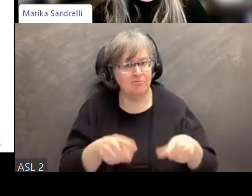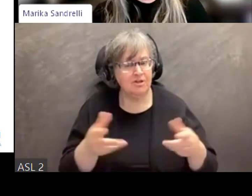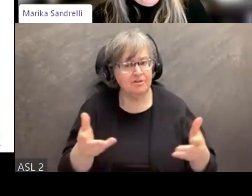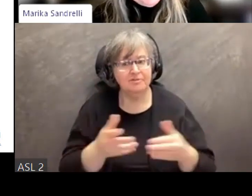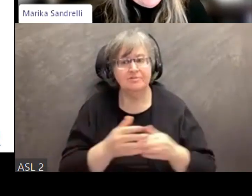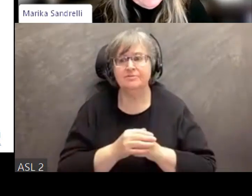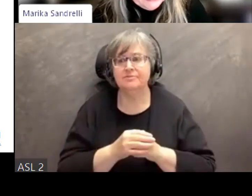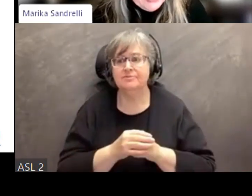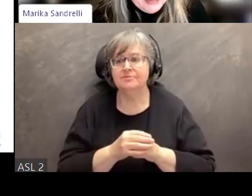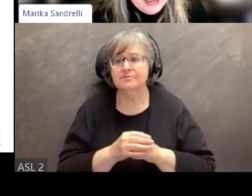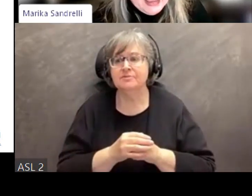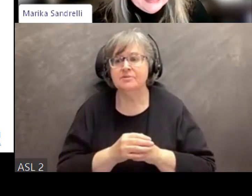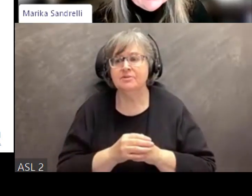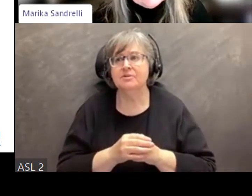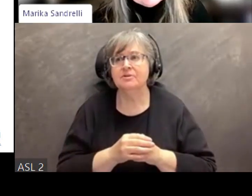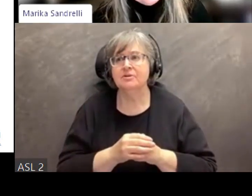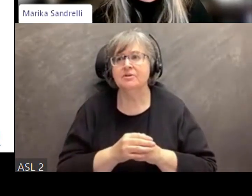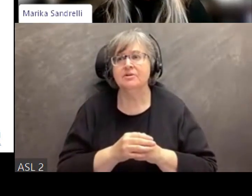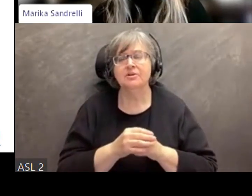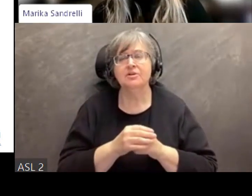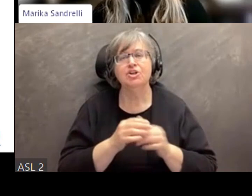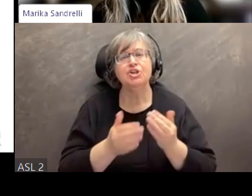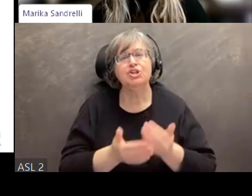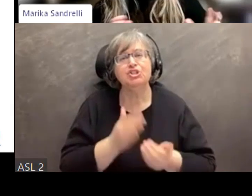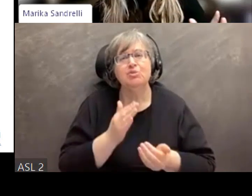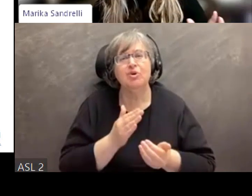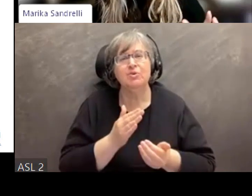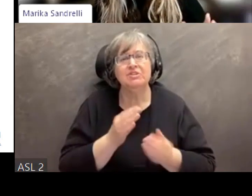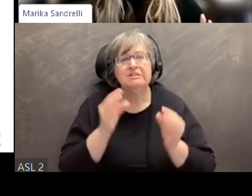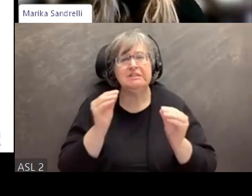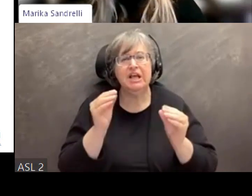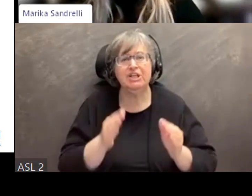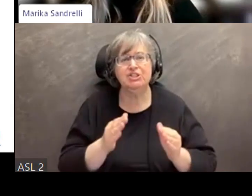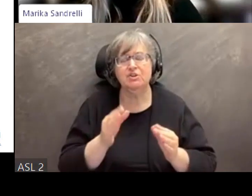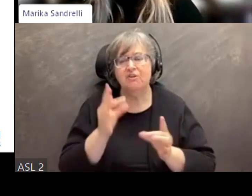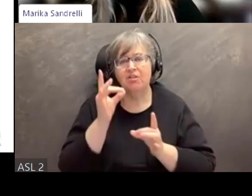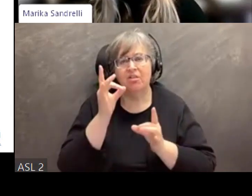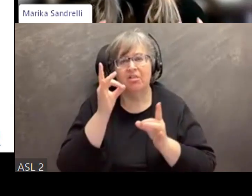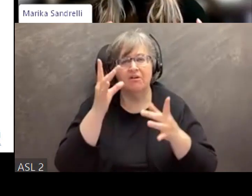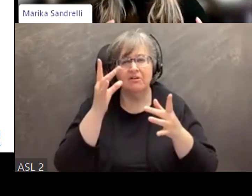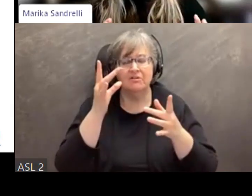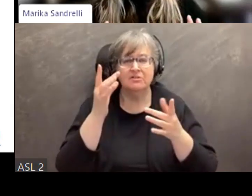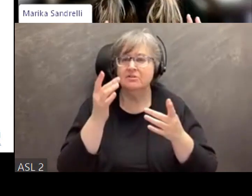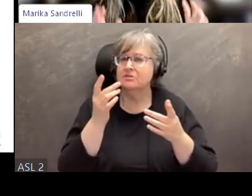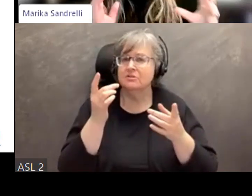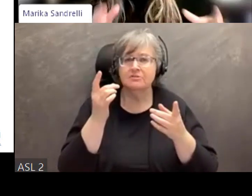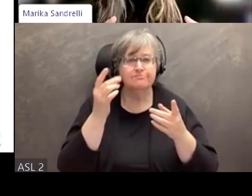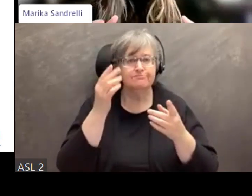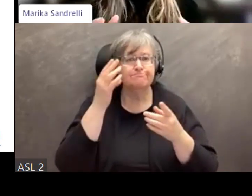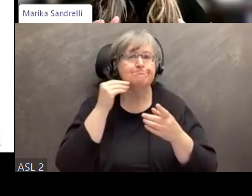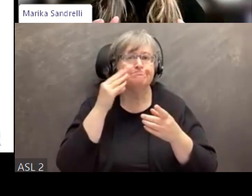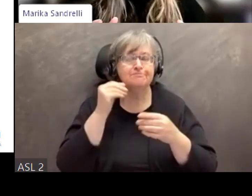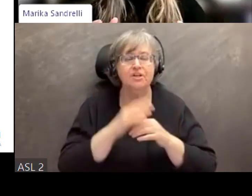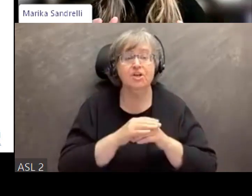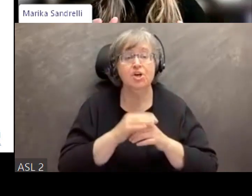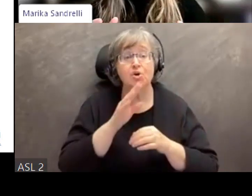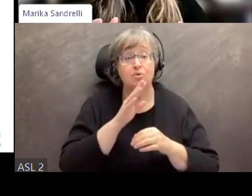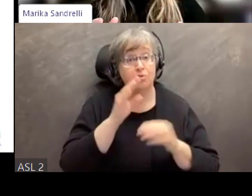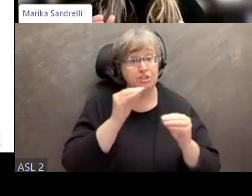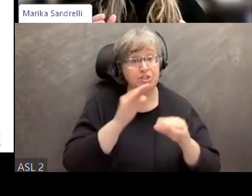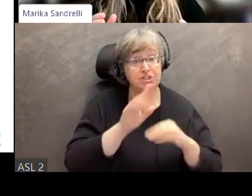finding happened. And so it's almost an educator's nightmare. We're teaching about